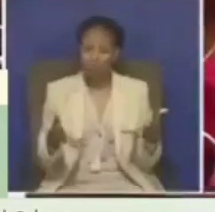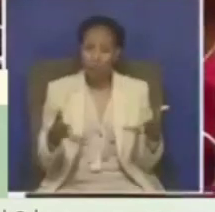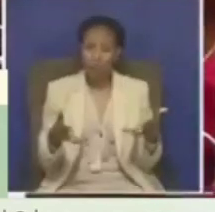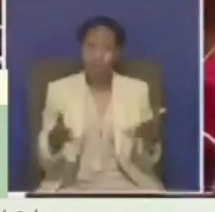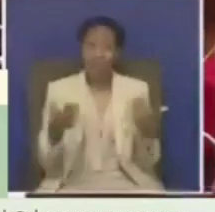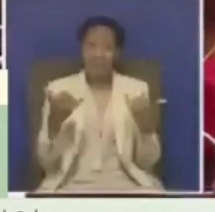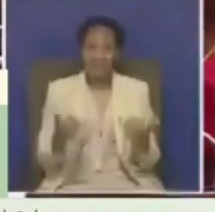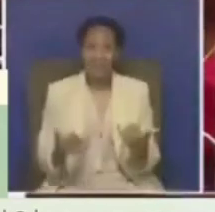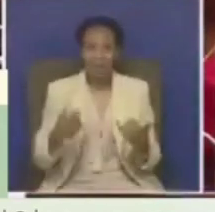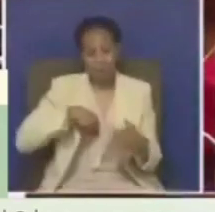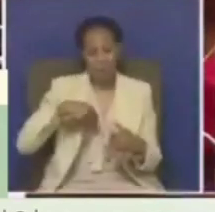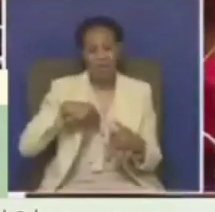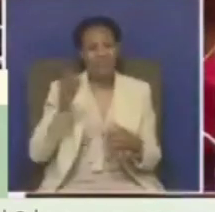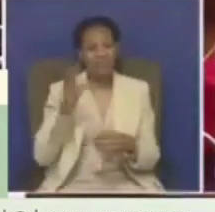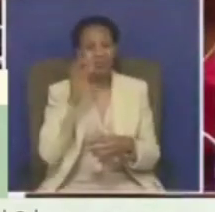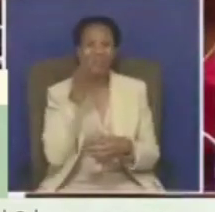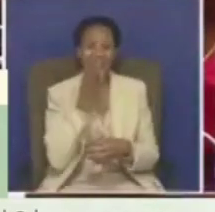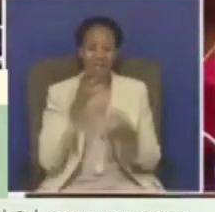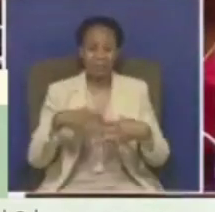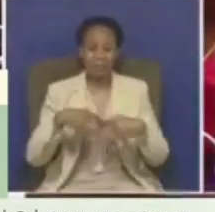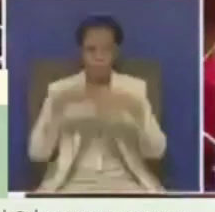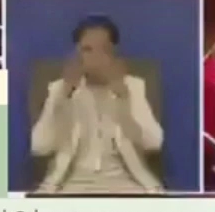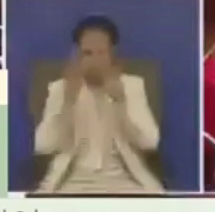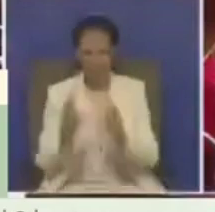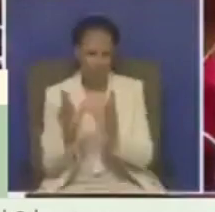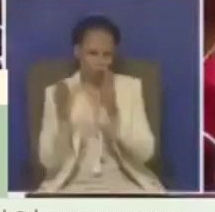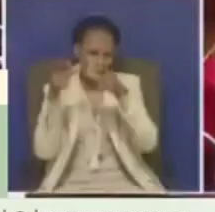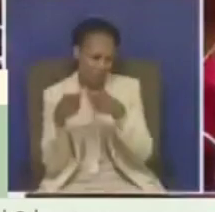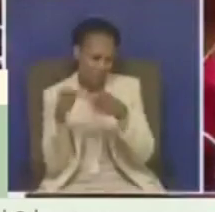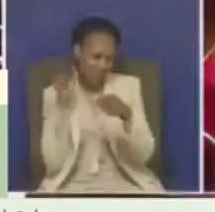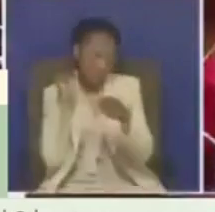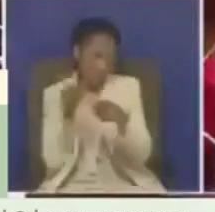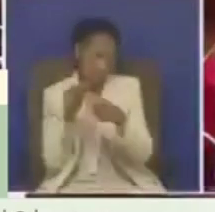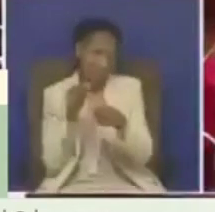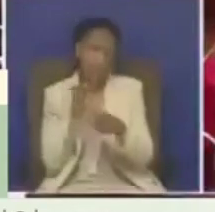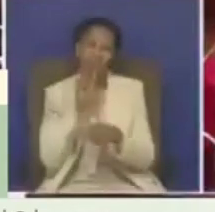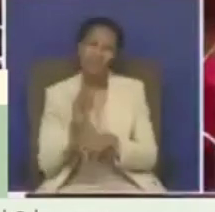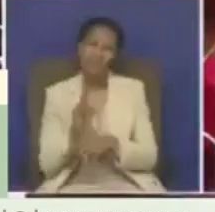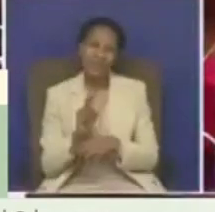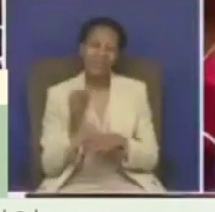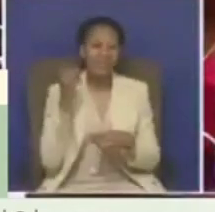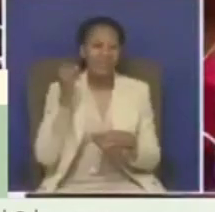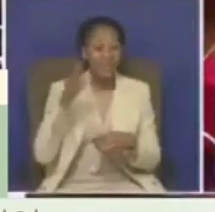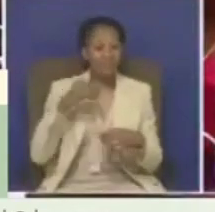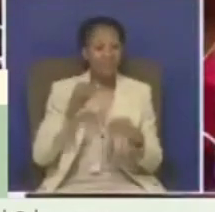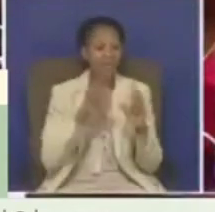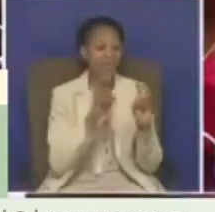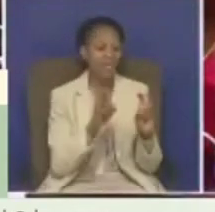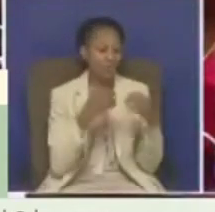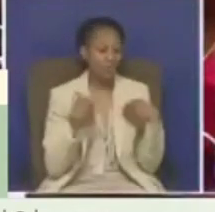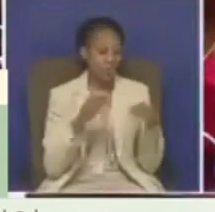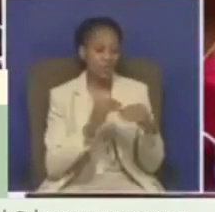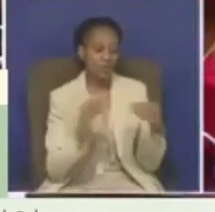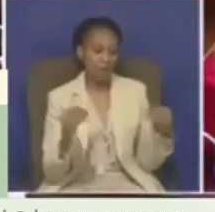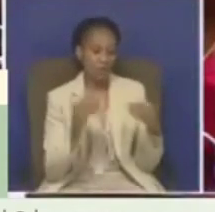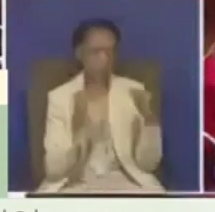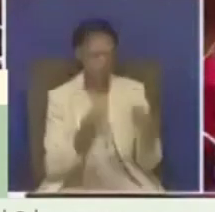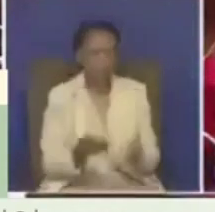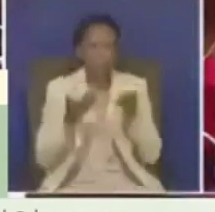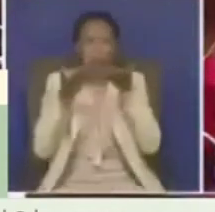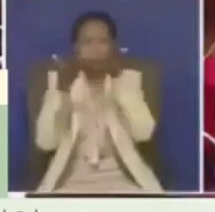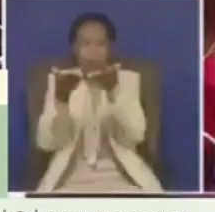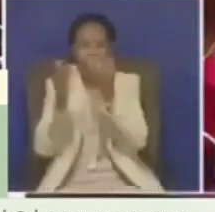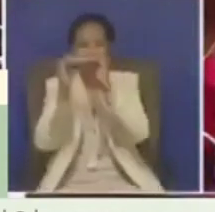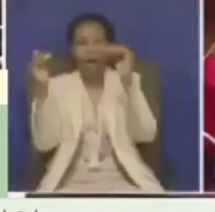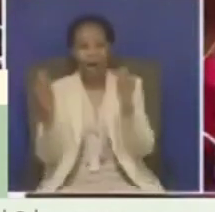the regime of ad hoc committees is in instances where we elevate a matter that it has to be dealt with on its own